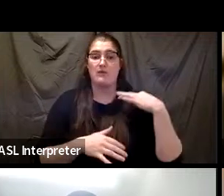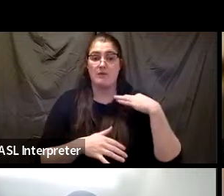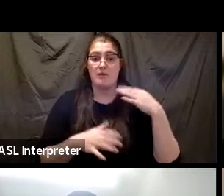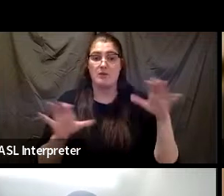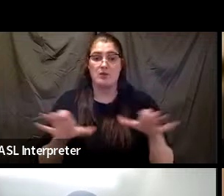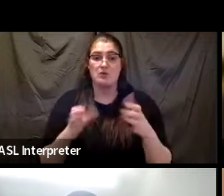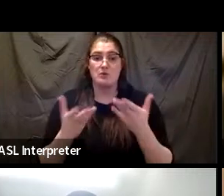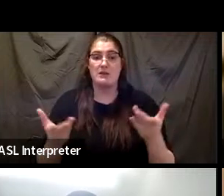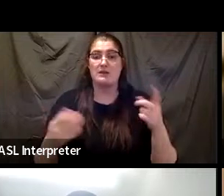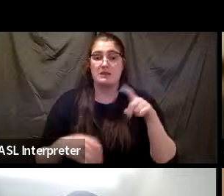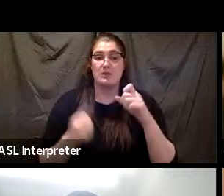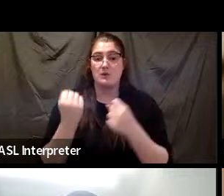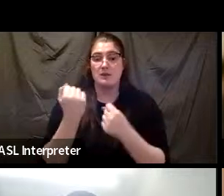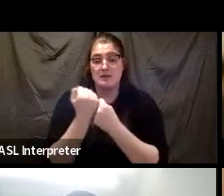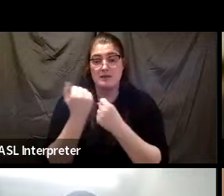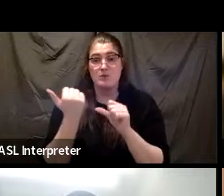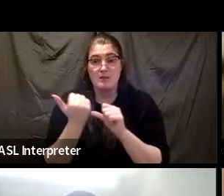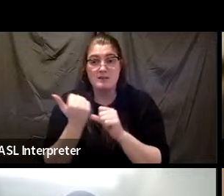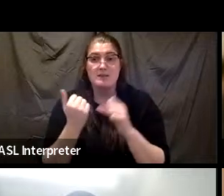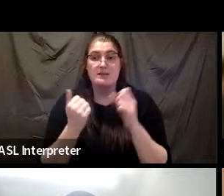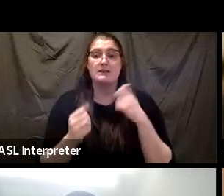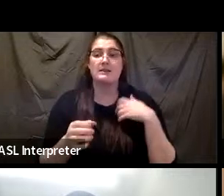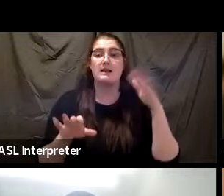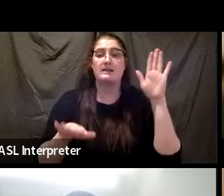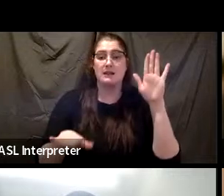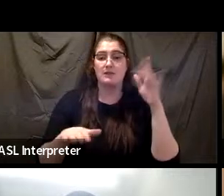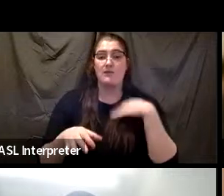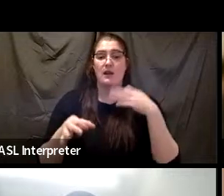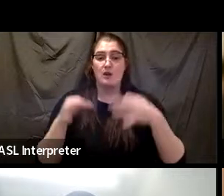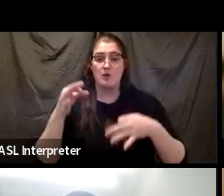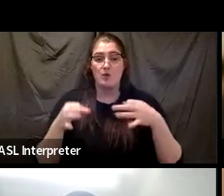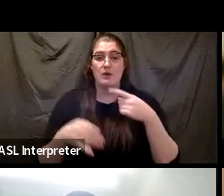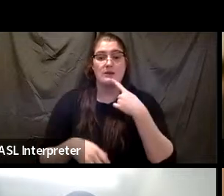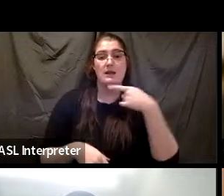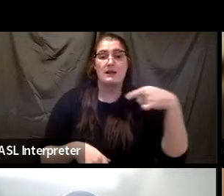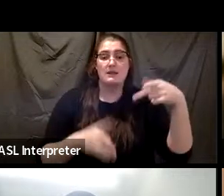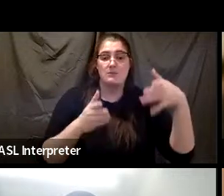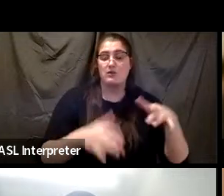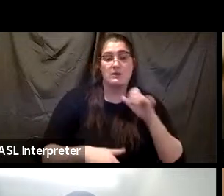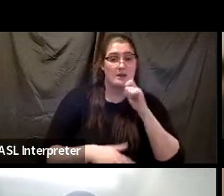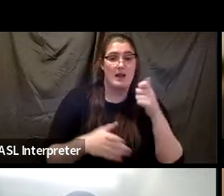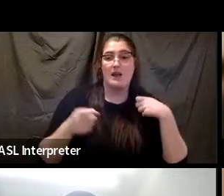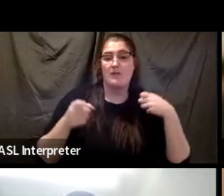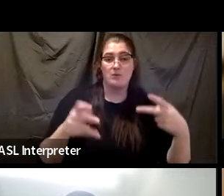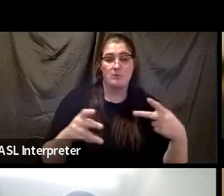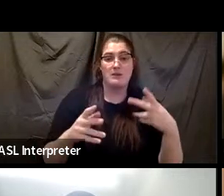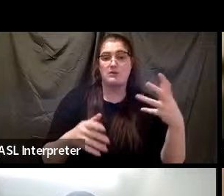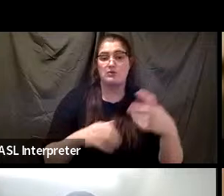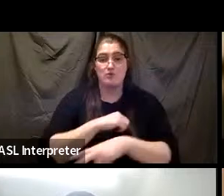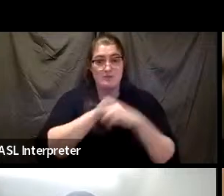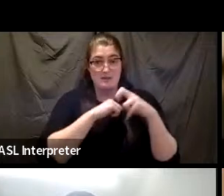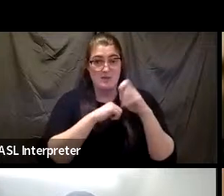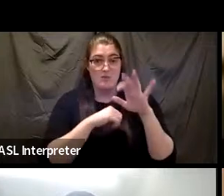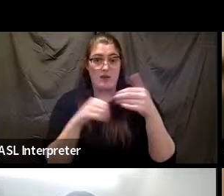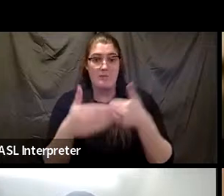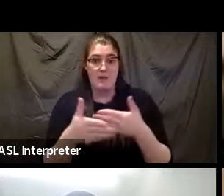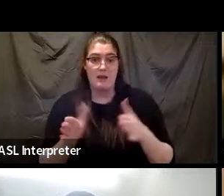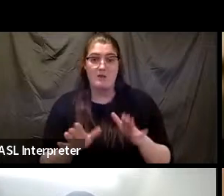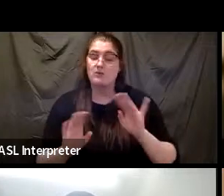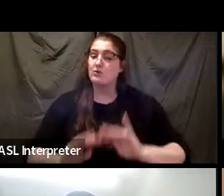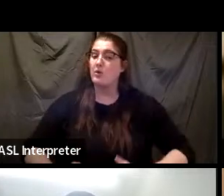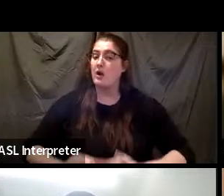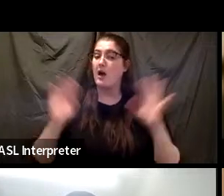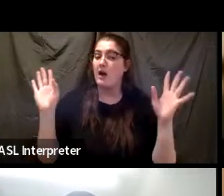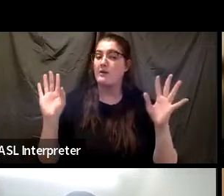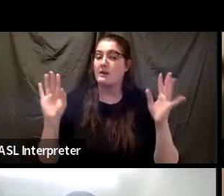assist in testifying in court and stating that this person did not have permission to take that package off the porch. So obviously, if that's